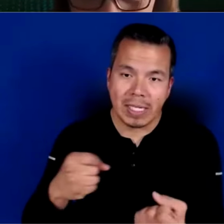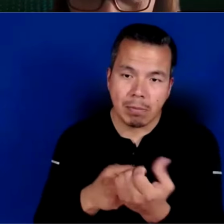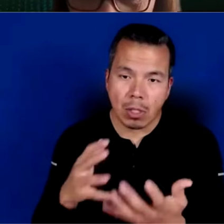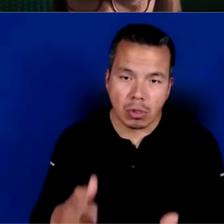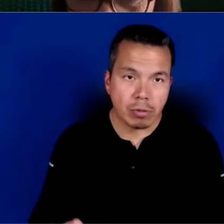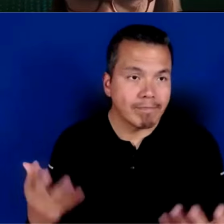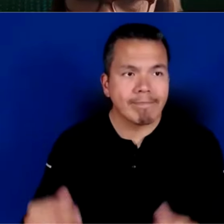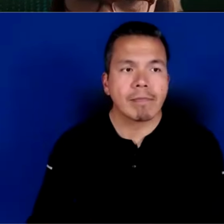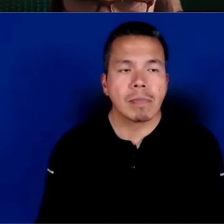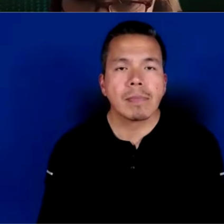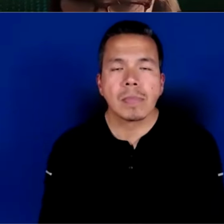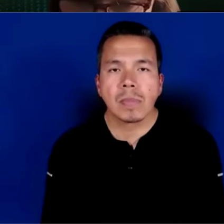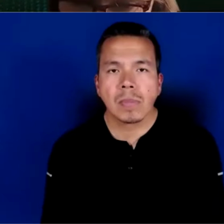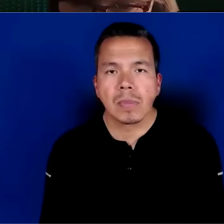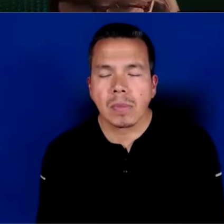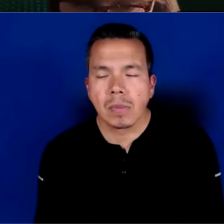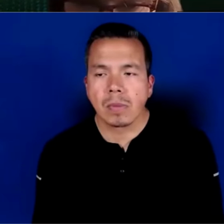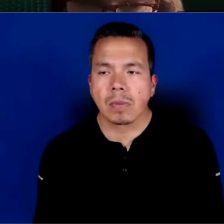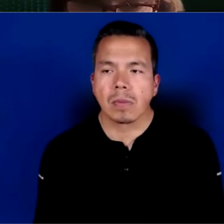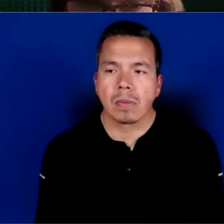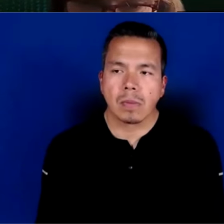Okay.